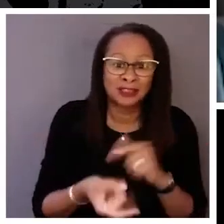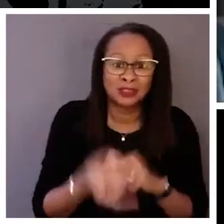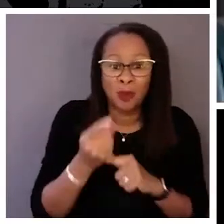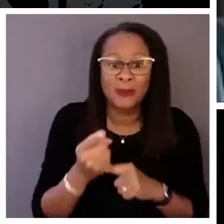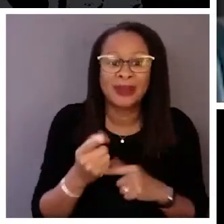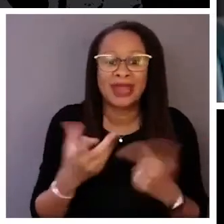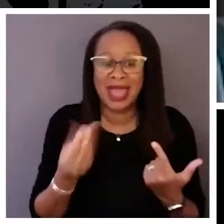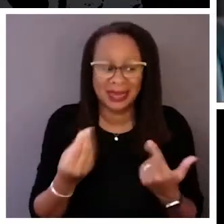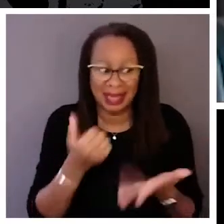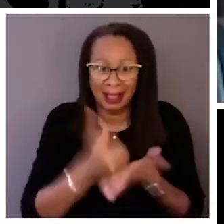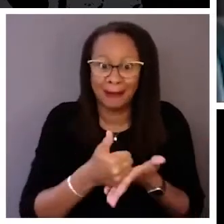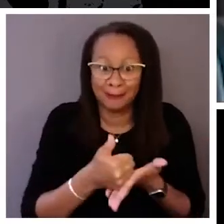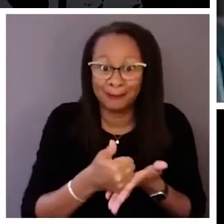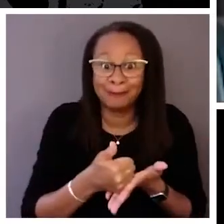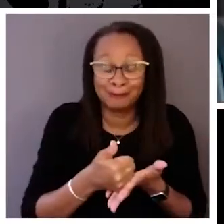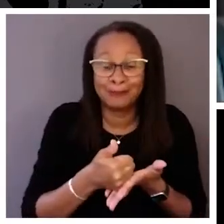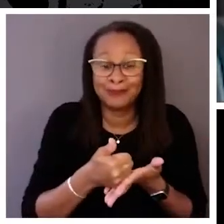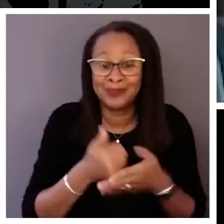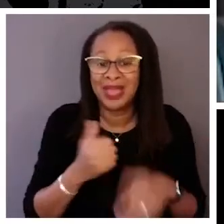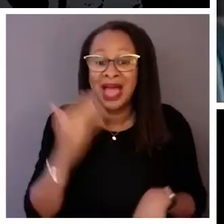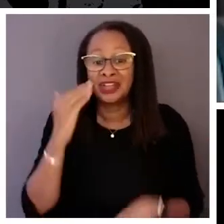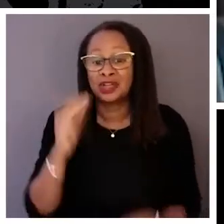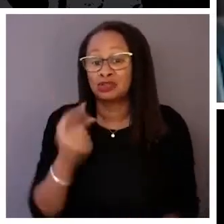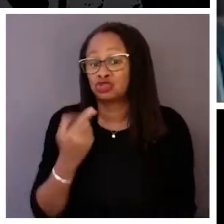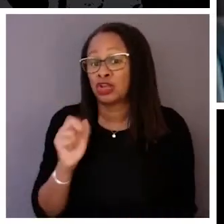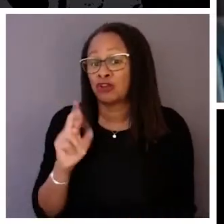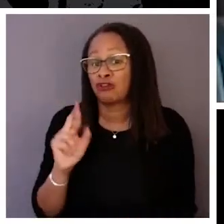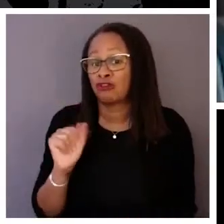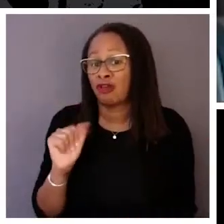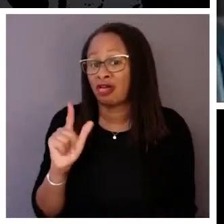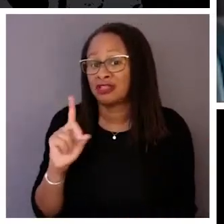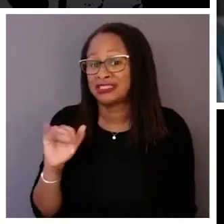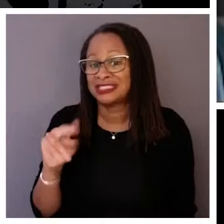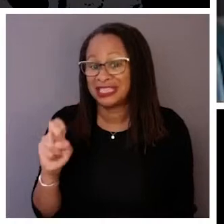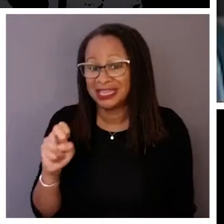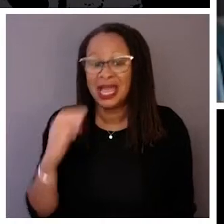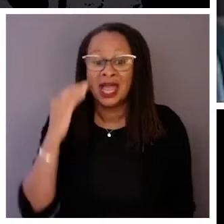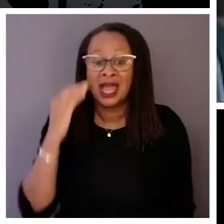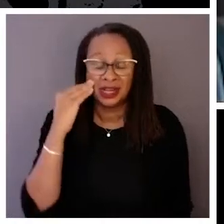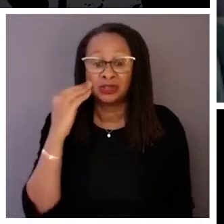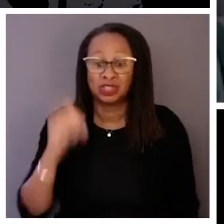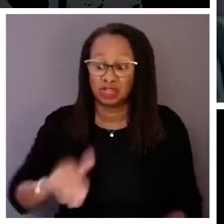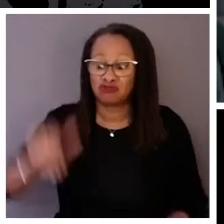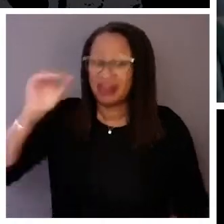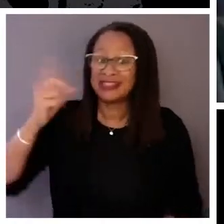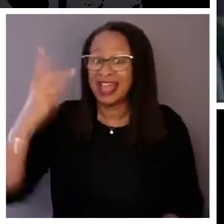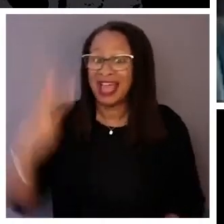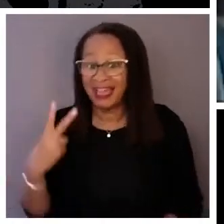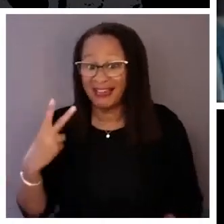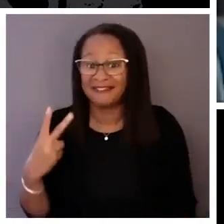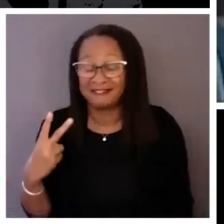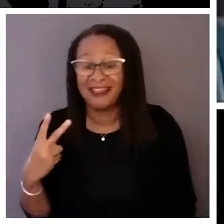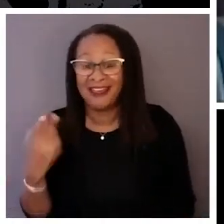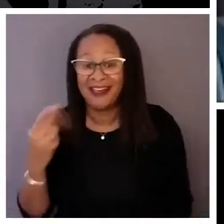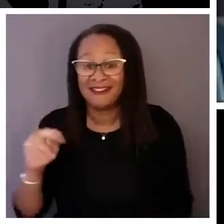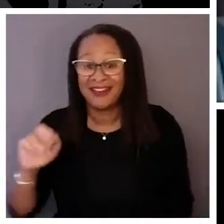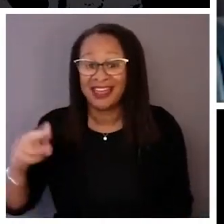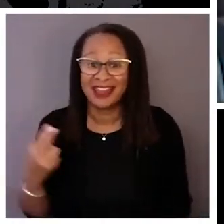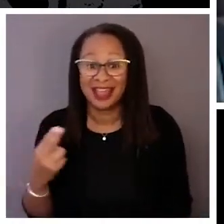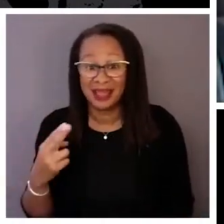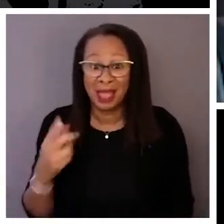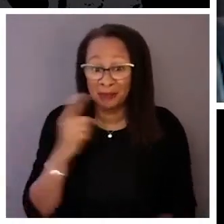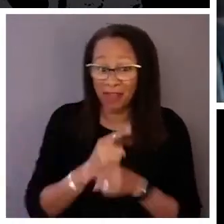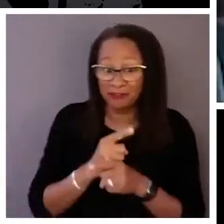challenged moment and chip in. I mean, I know Geraldine probably raised half of Hannah. Am I right,